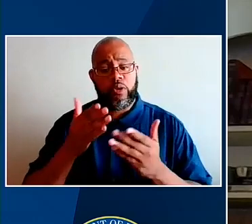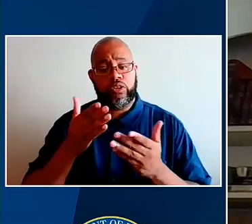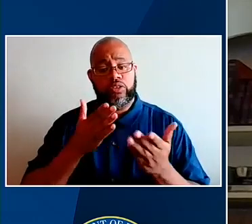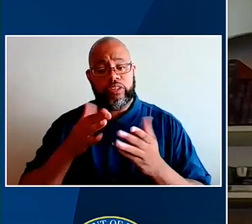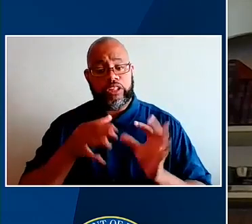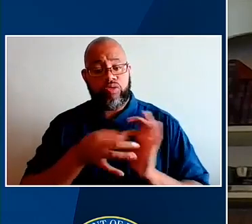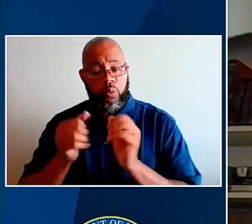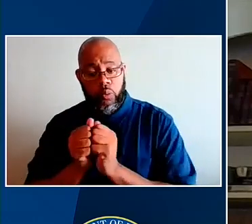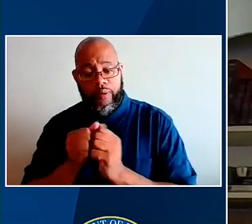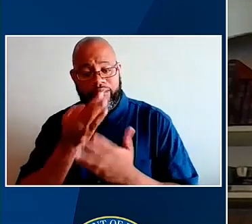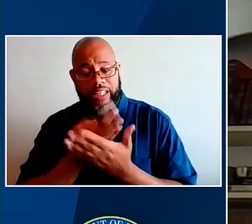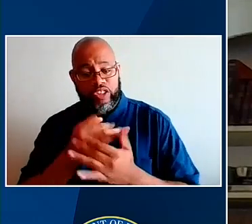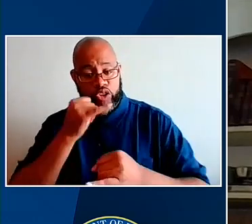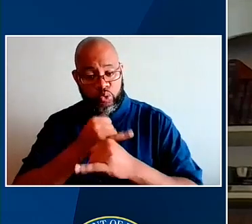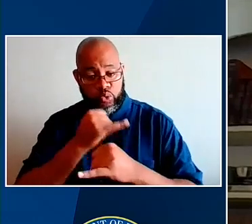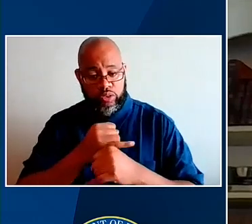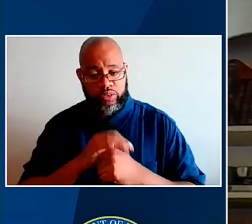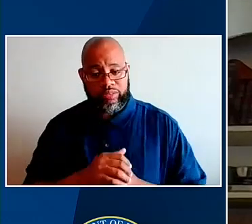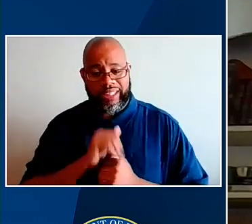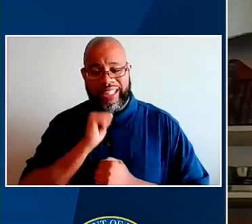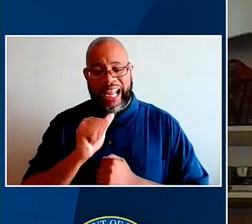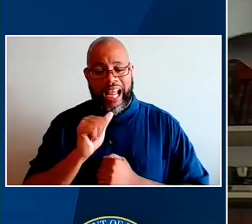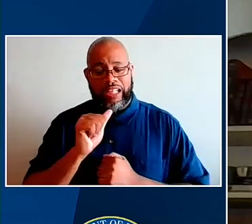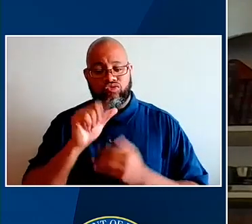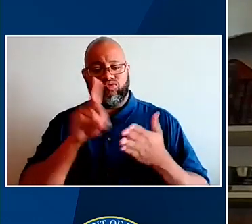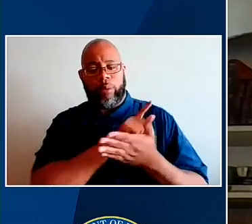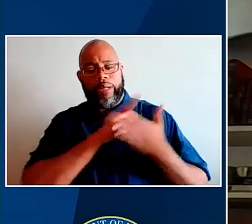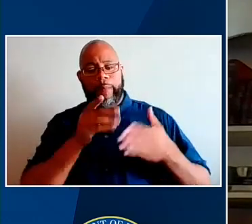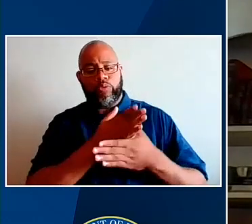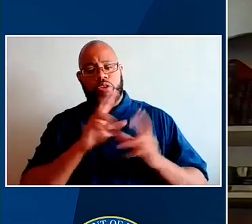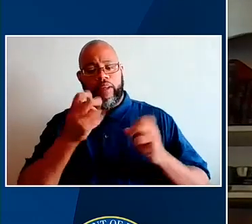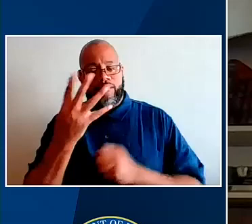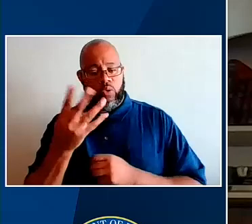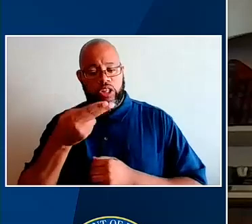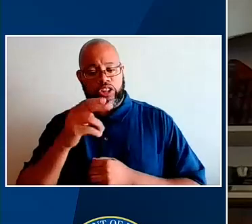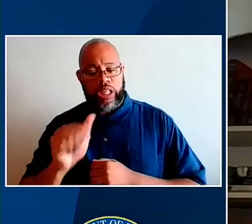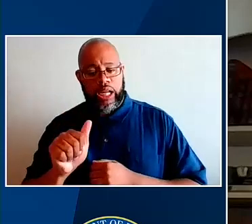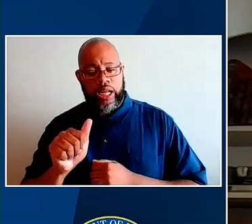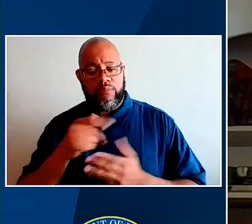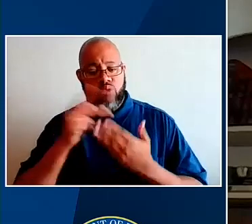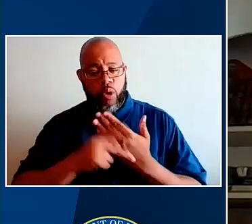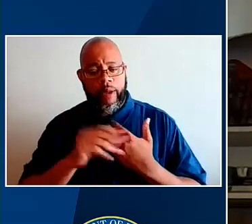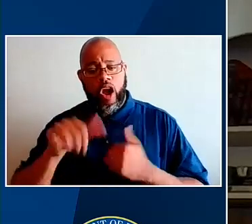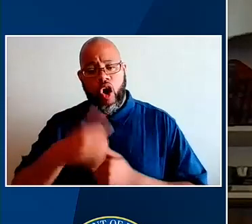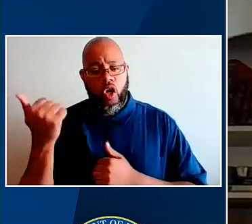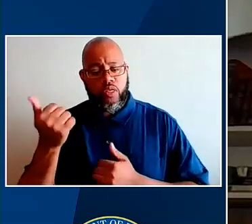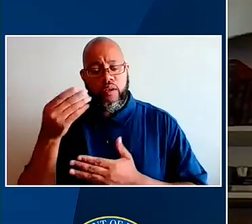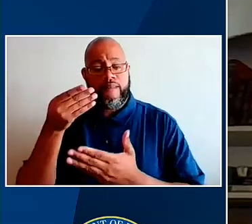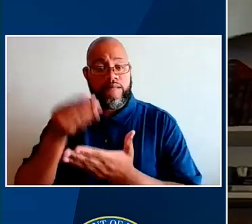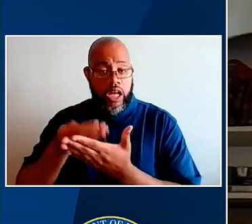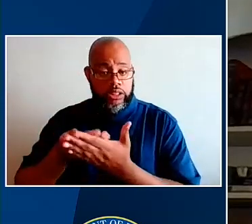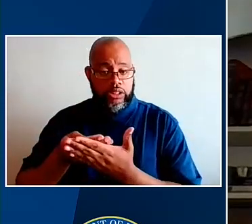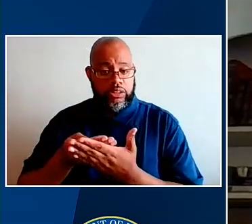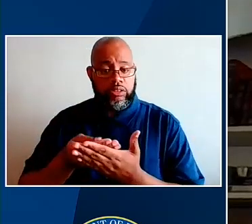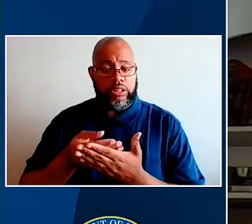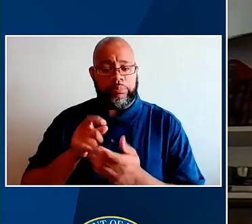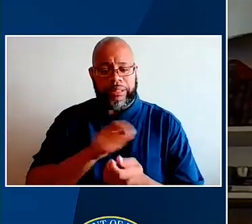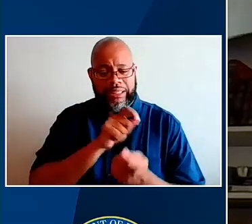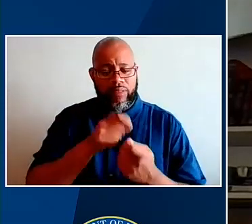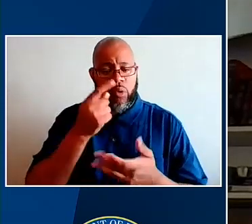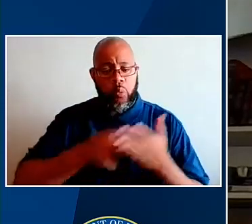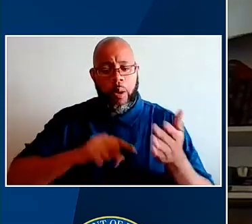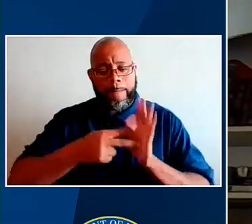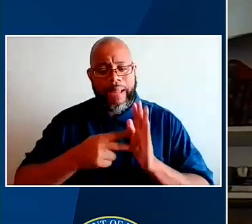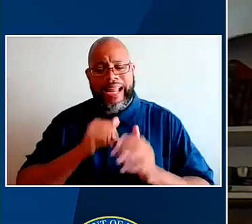associated financial institution does not discriminate between Title IV HEA program funds and other funds. So specifically what is meant by